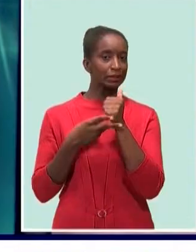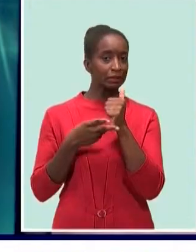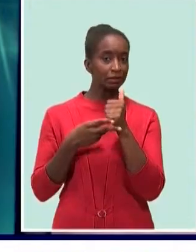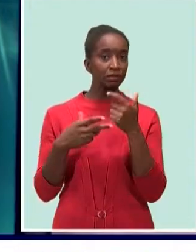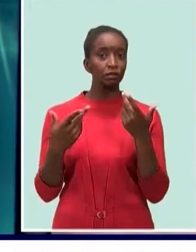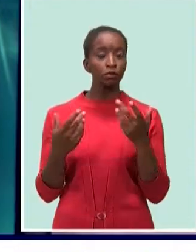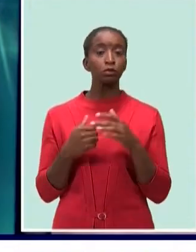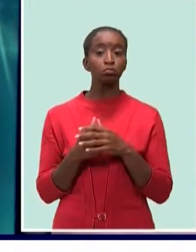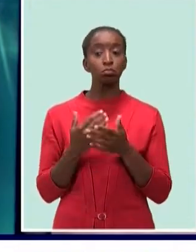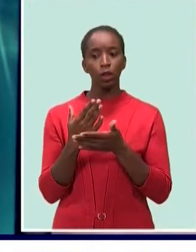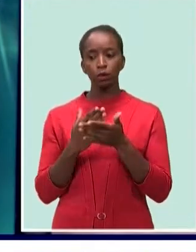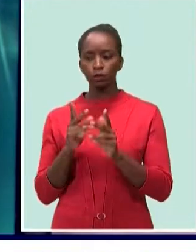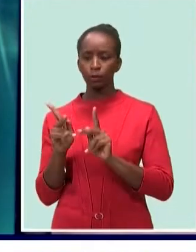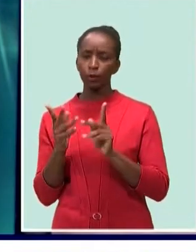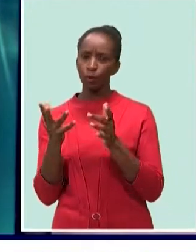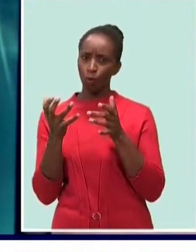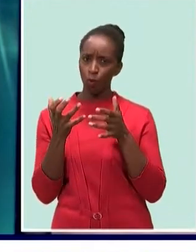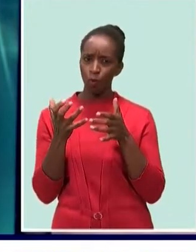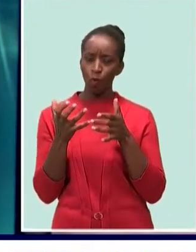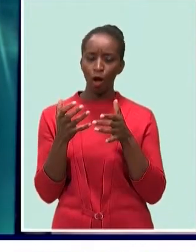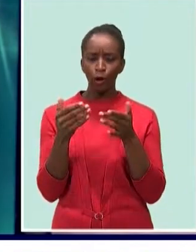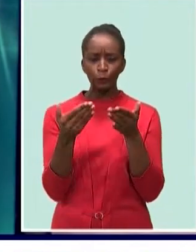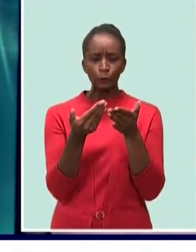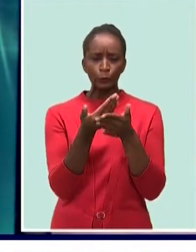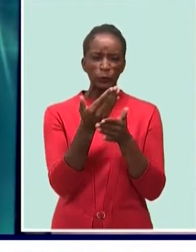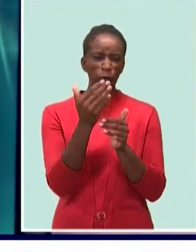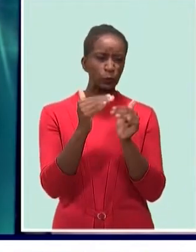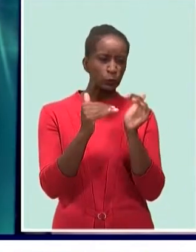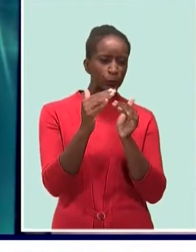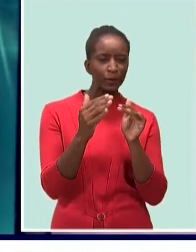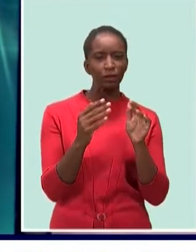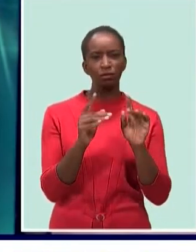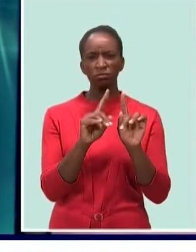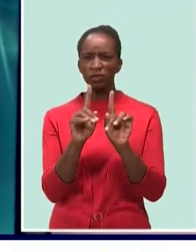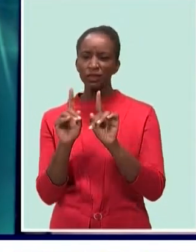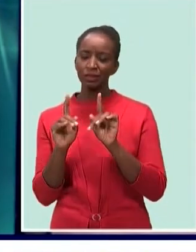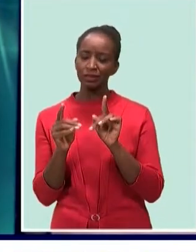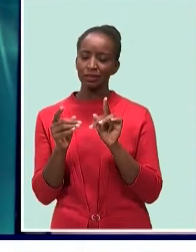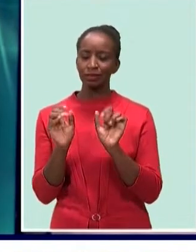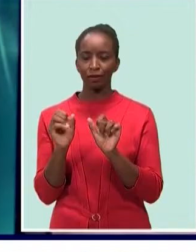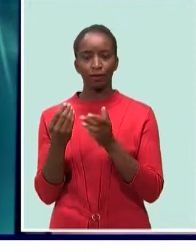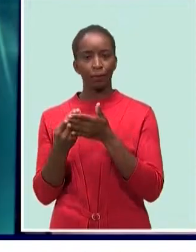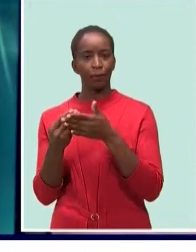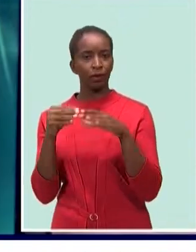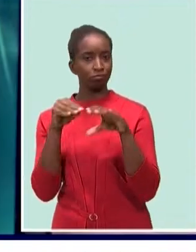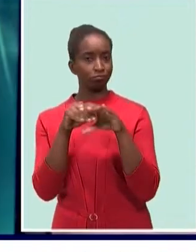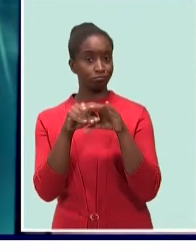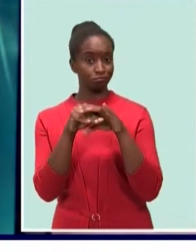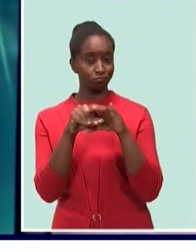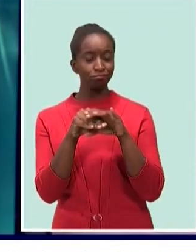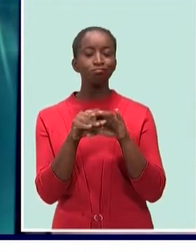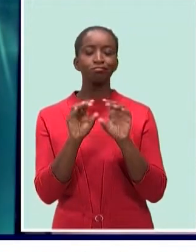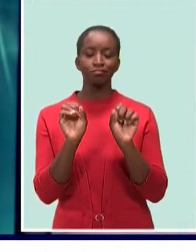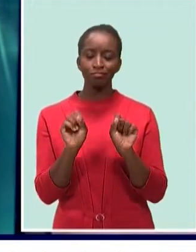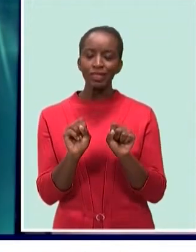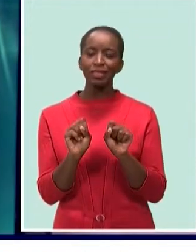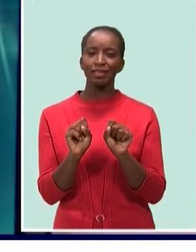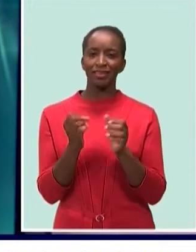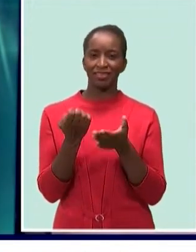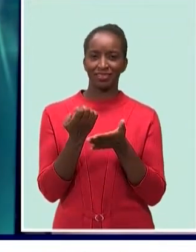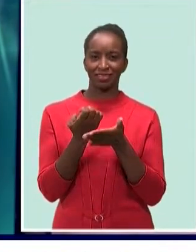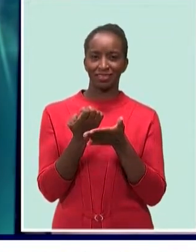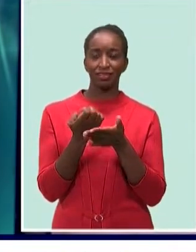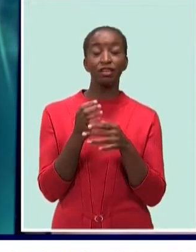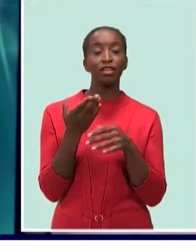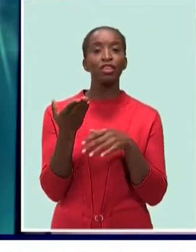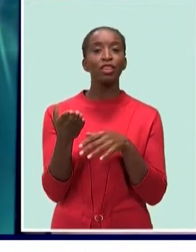for those who want to invest in new projects, especially in productive sectors, to help stimulate some of the $10 billion in